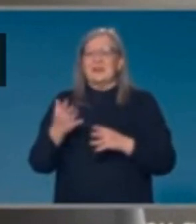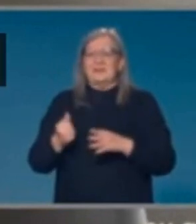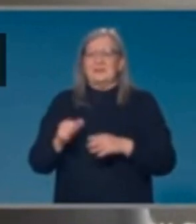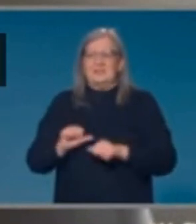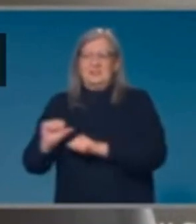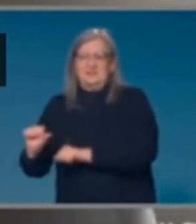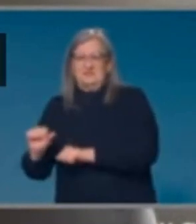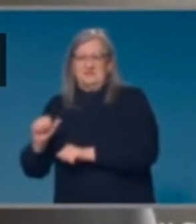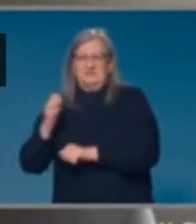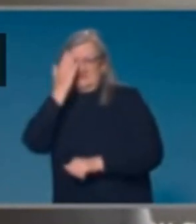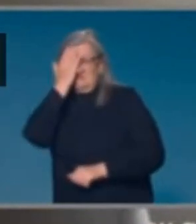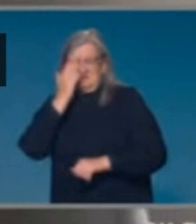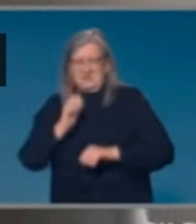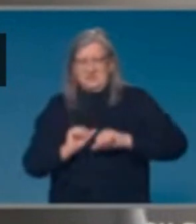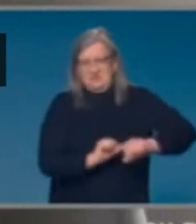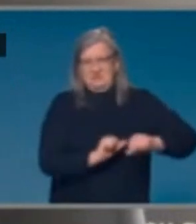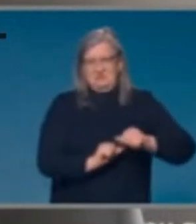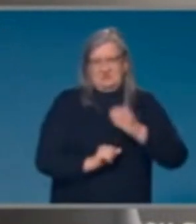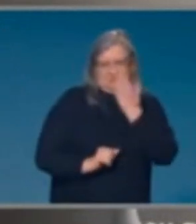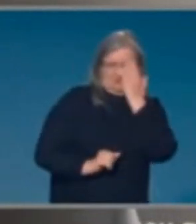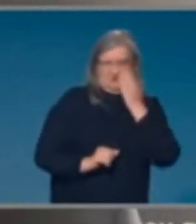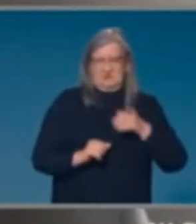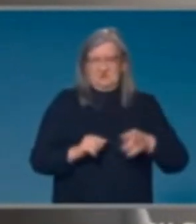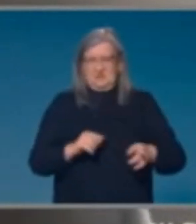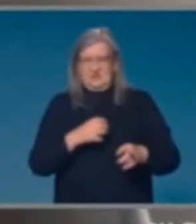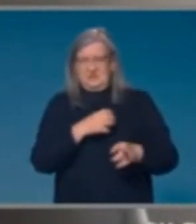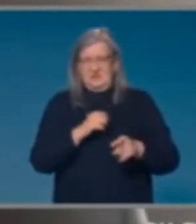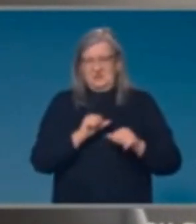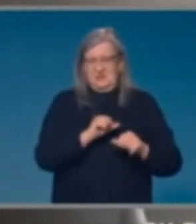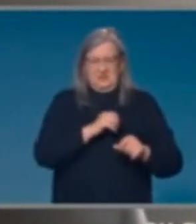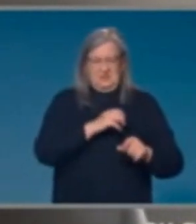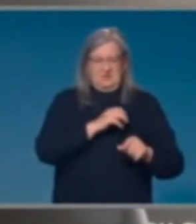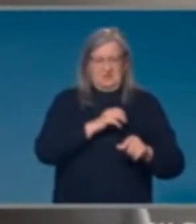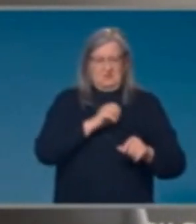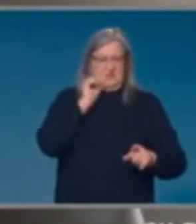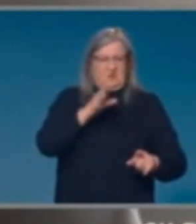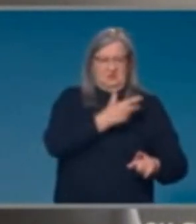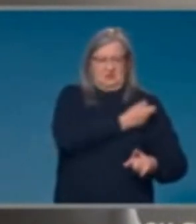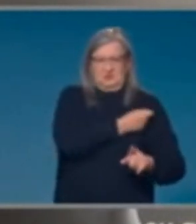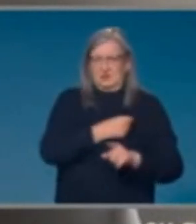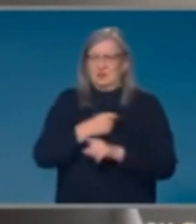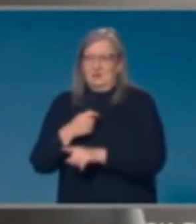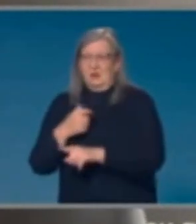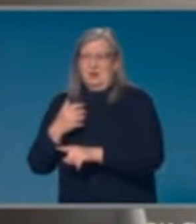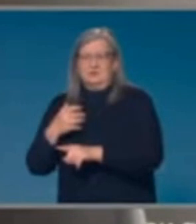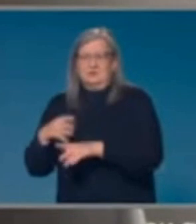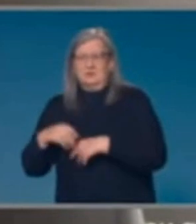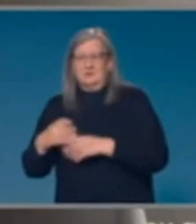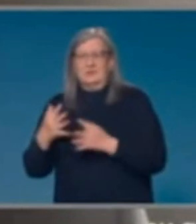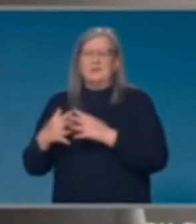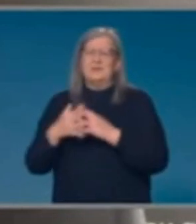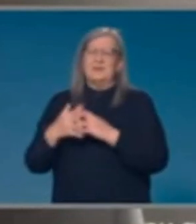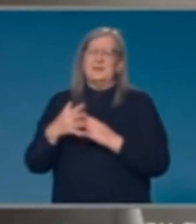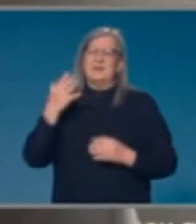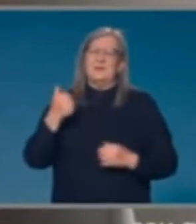America. Equally, they've had some very strong success with their First Nations leadership, the